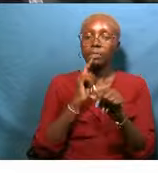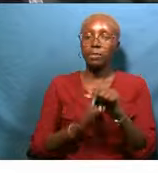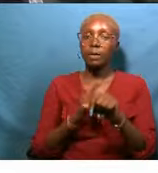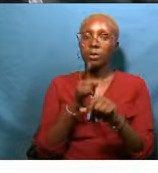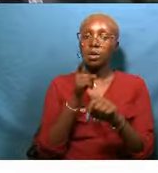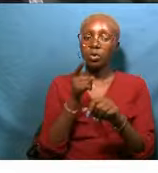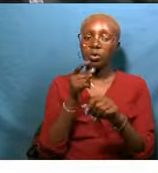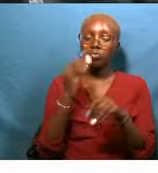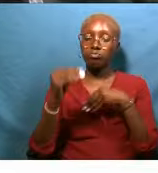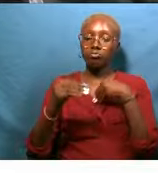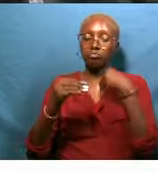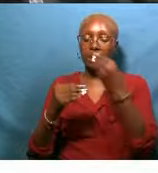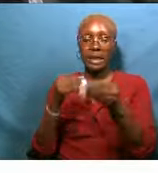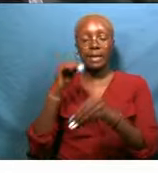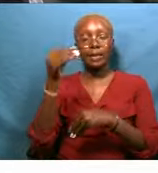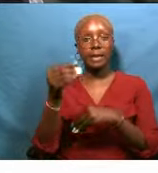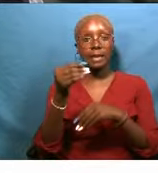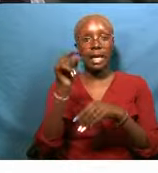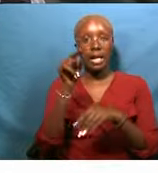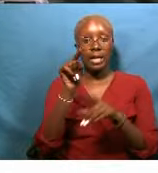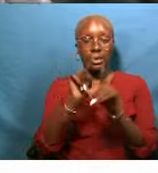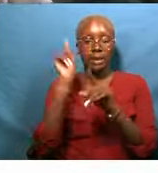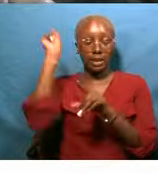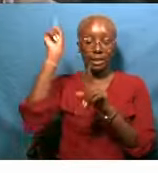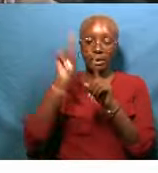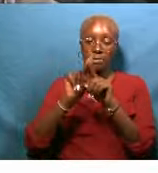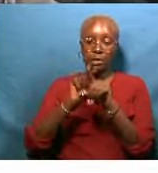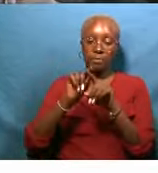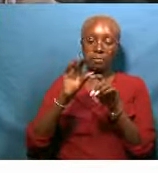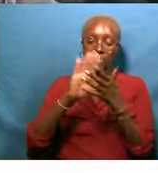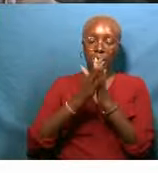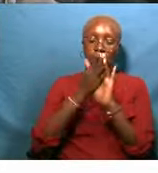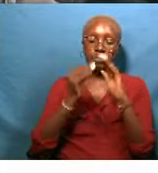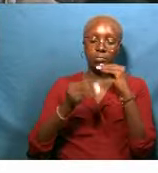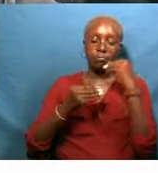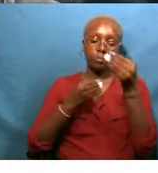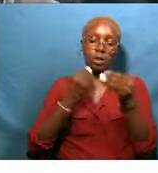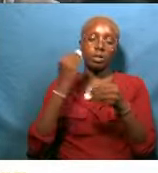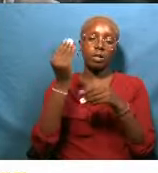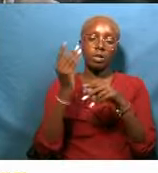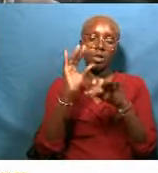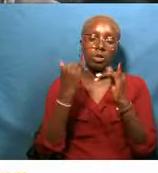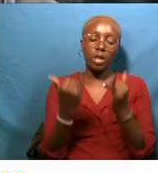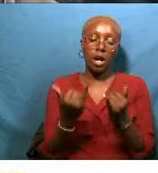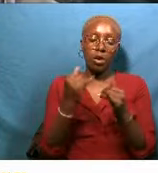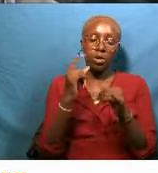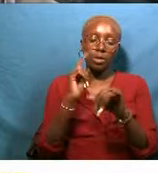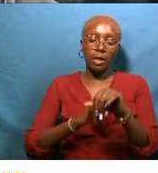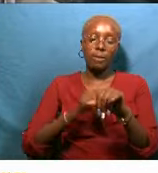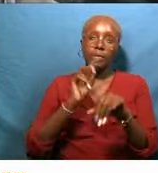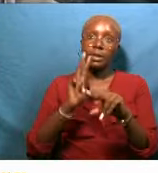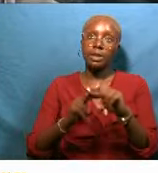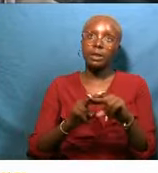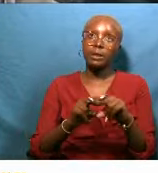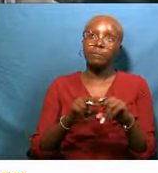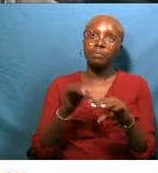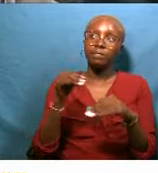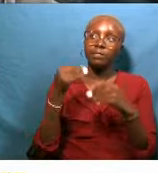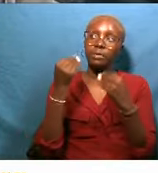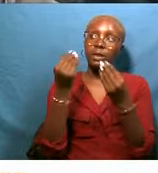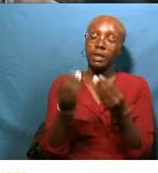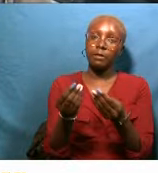He becomes generous to us. So as we sit, we will be singing. For the sake of visitors, please, we use the paybill